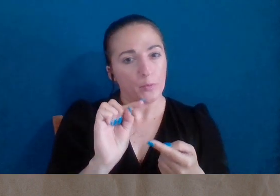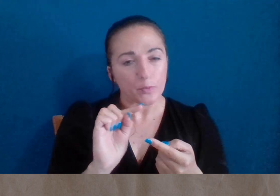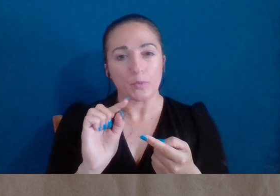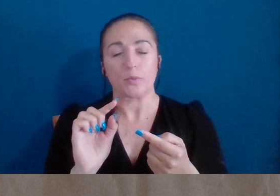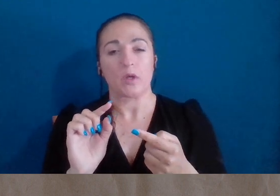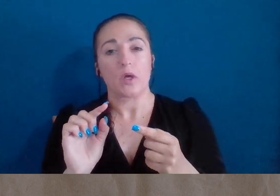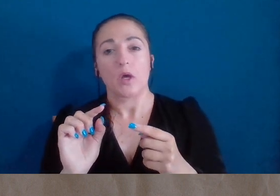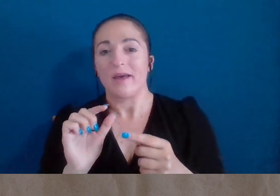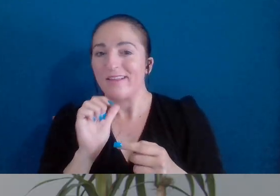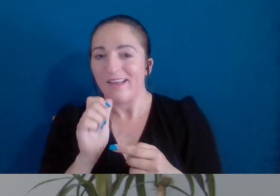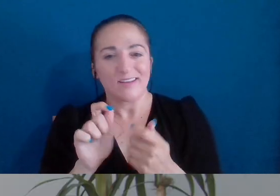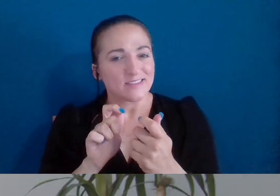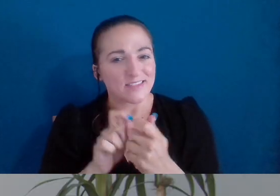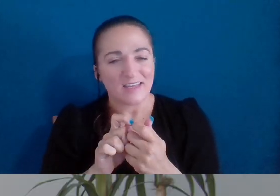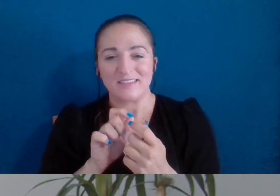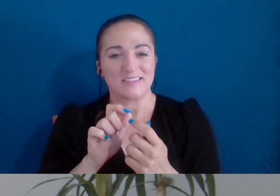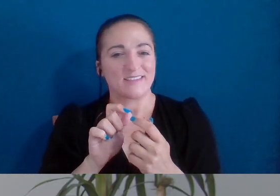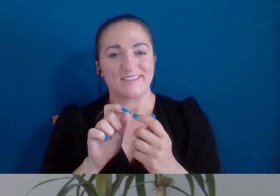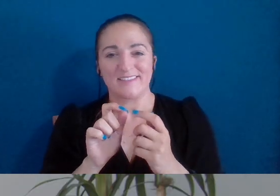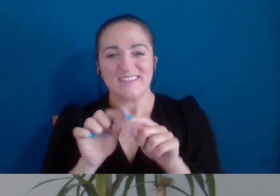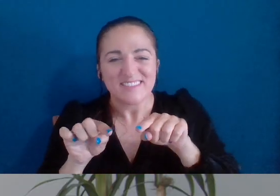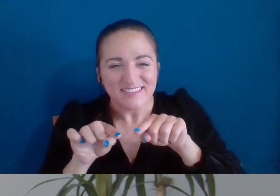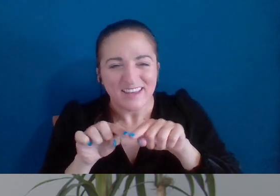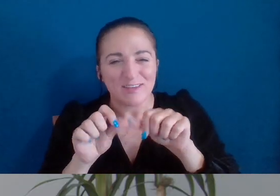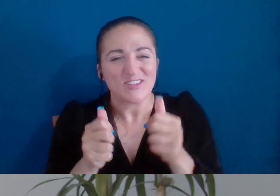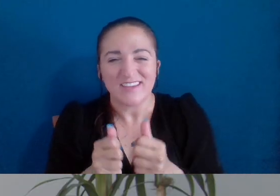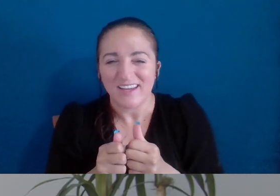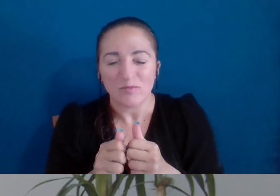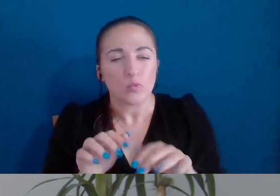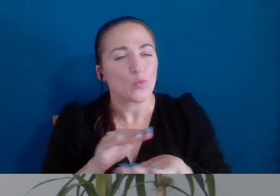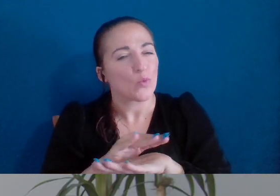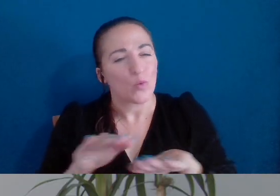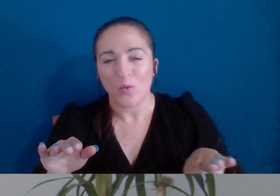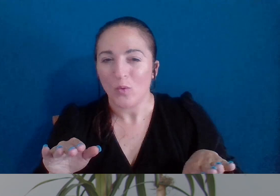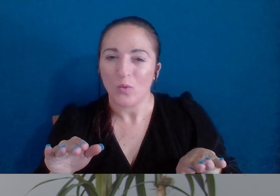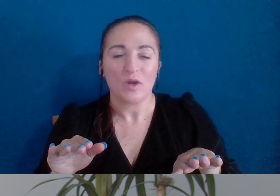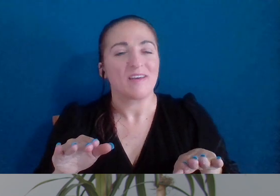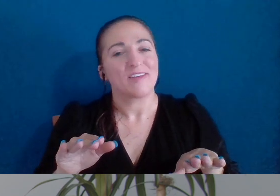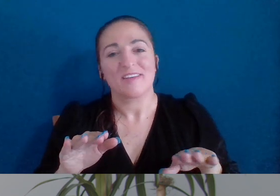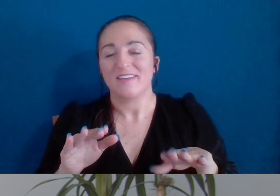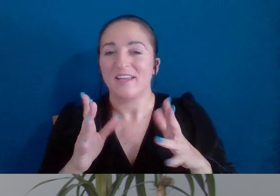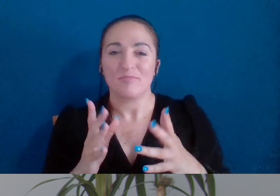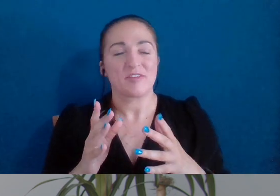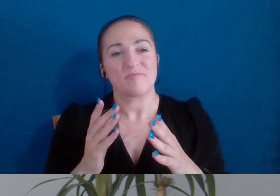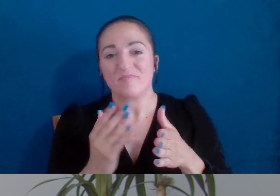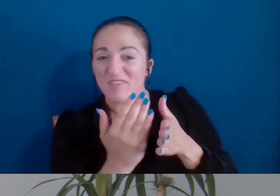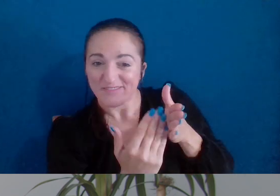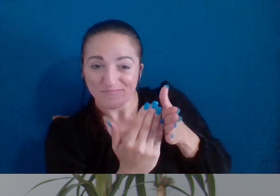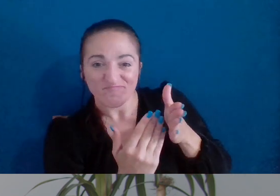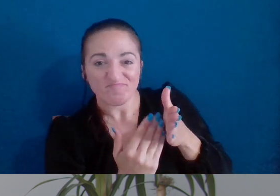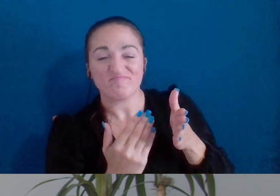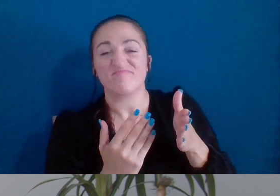won't be exactly the same. So this is perfectly fine. I don't want you to get caught up in